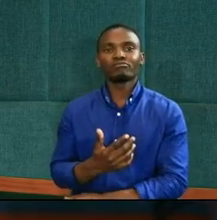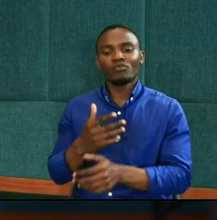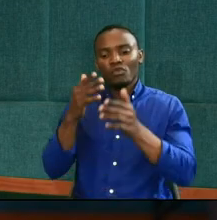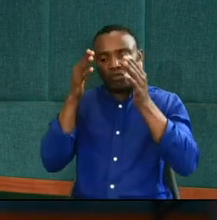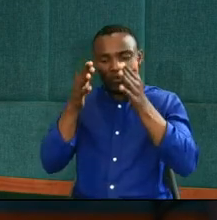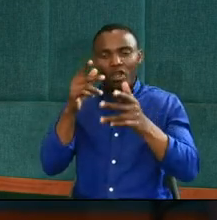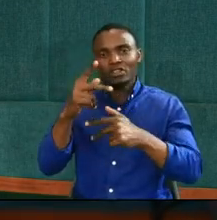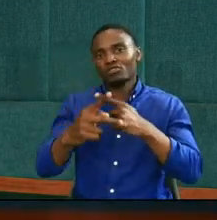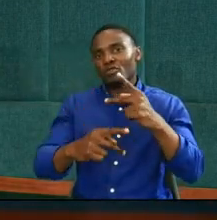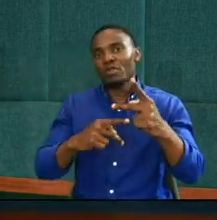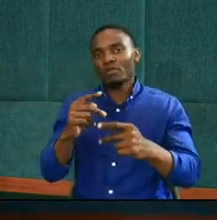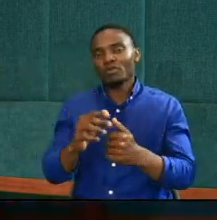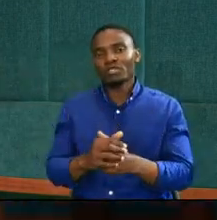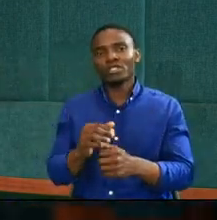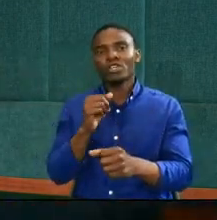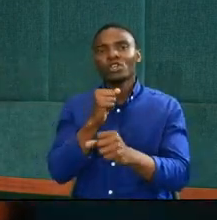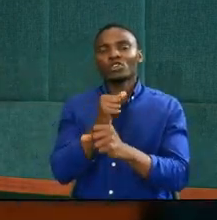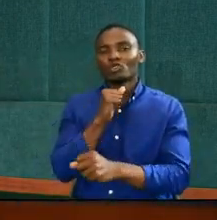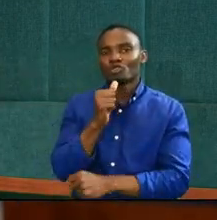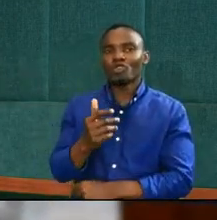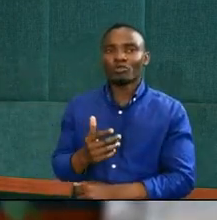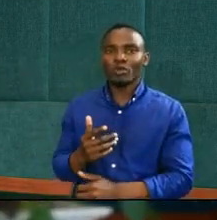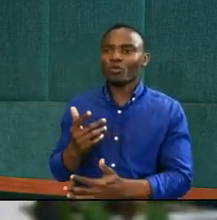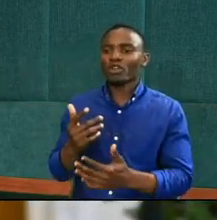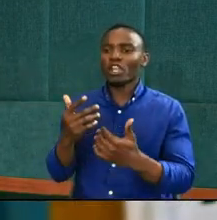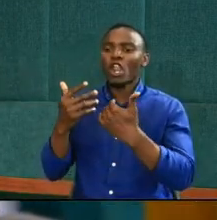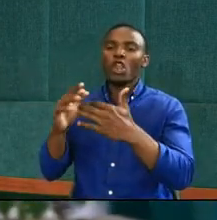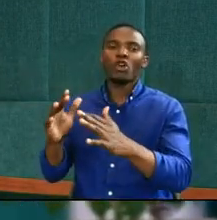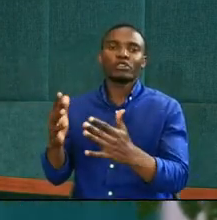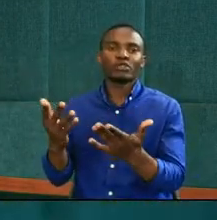Don't be lost in the translation.